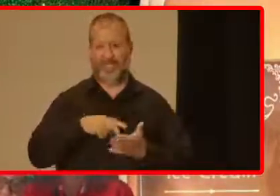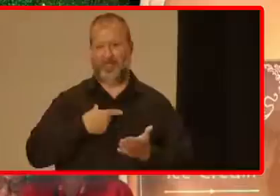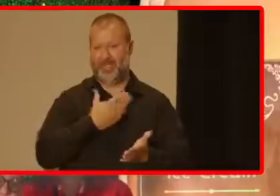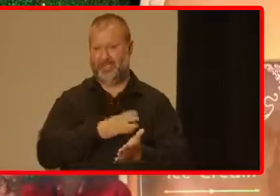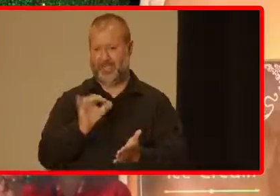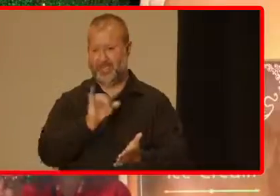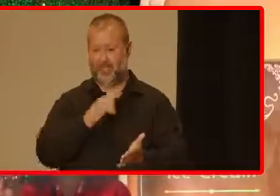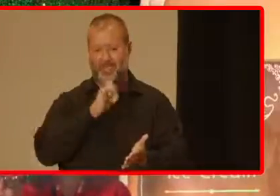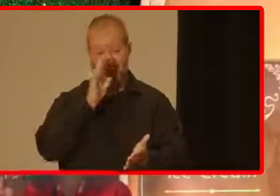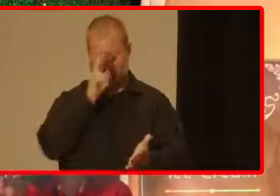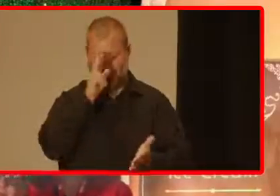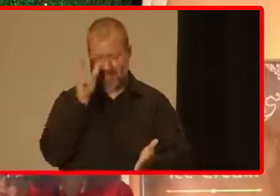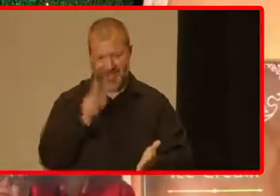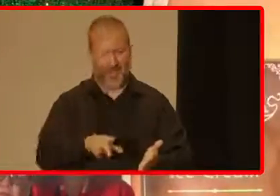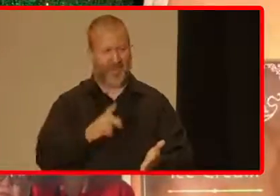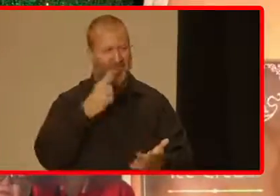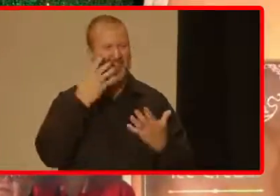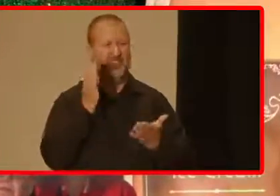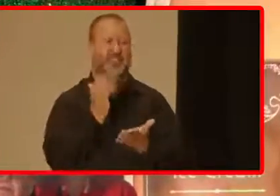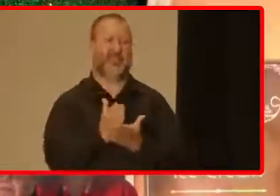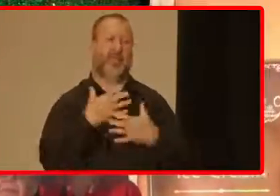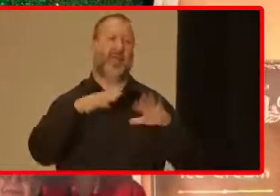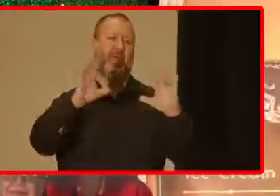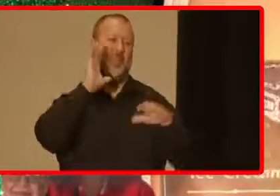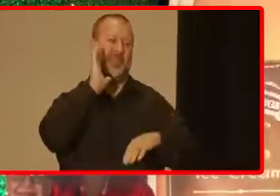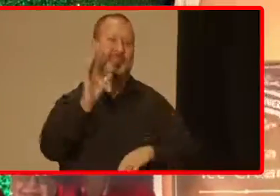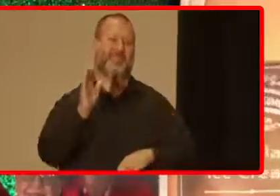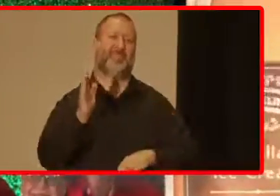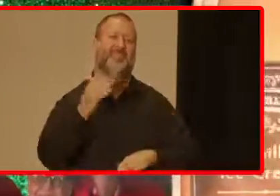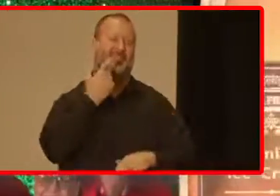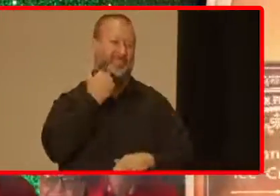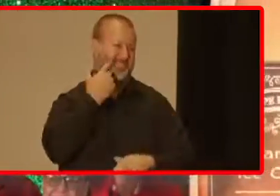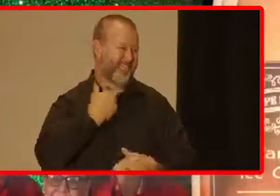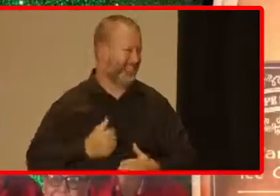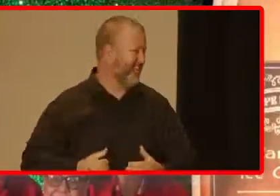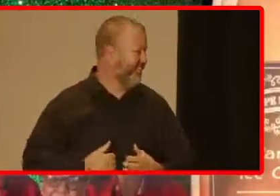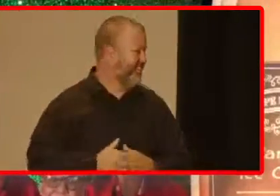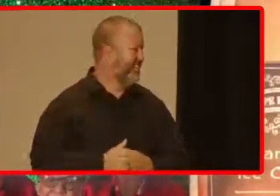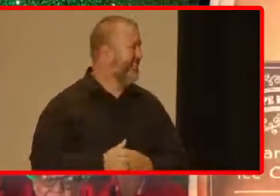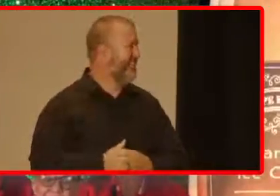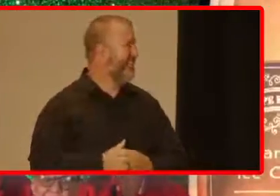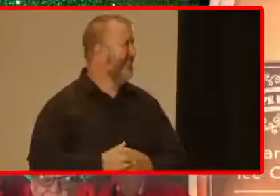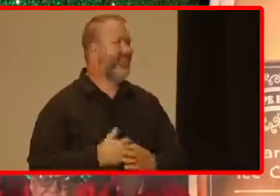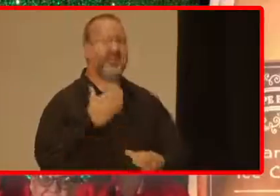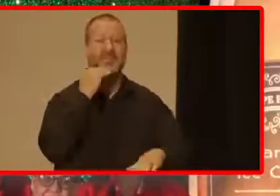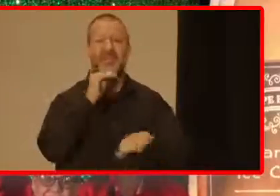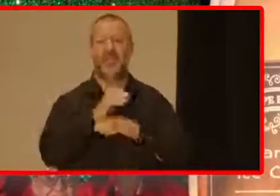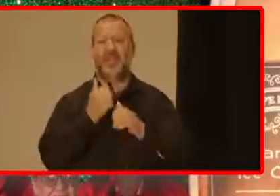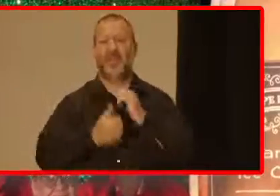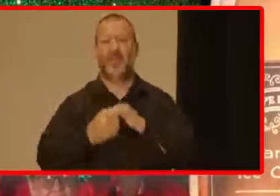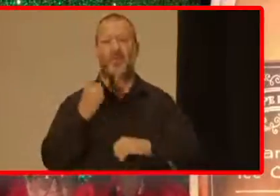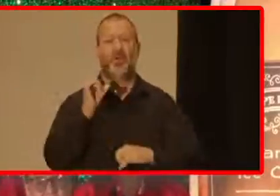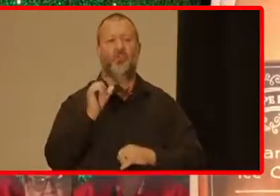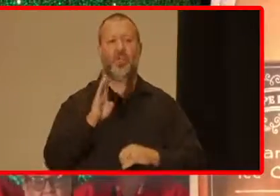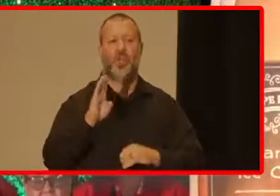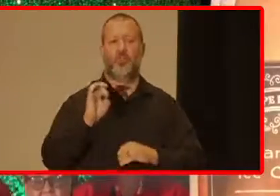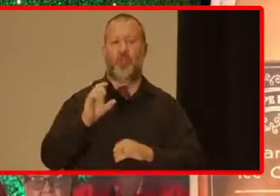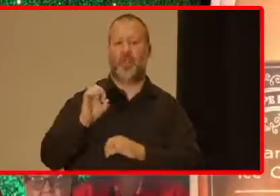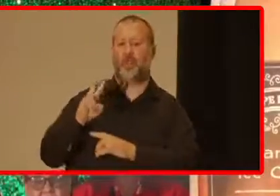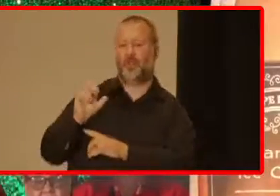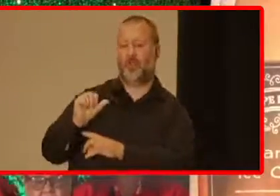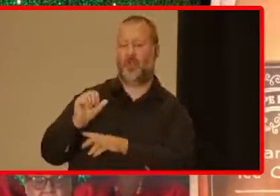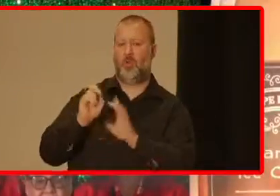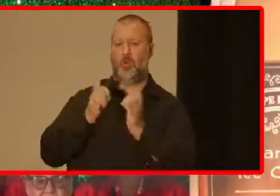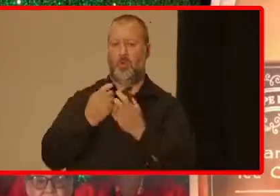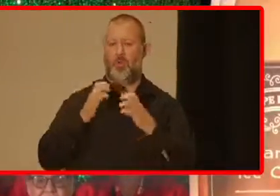because this thing will be over really quick. Well, good evening, everybody. My name is Jacob Oliva. I work with the Department